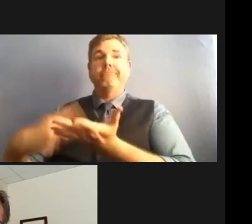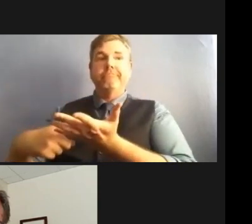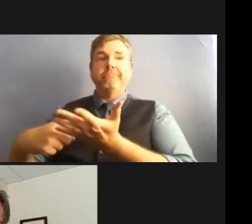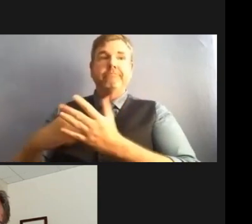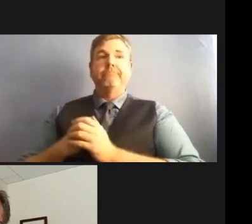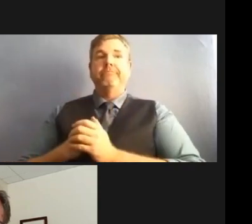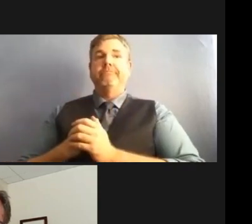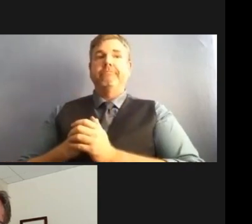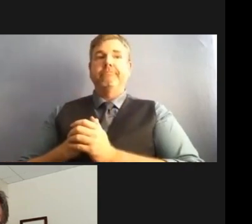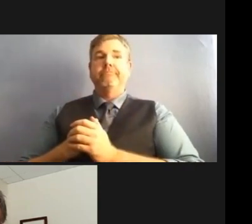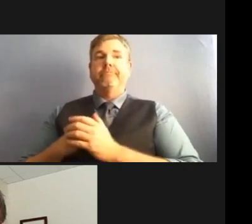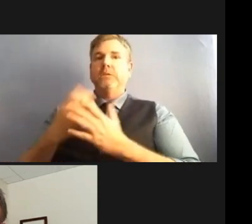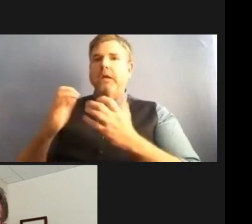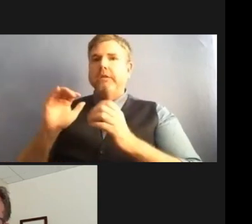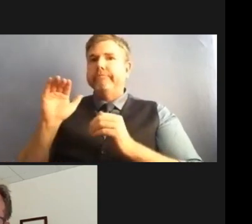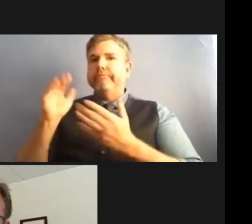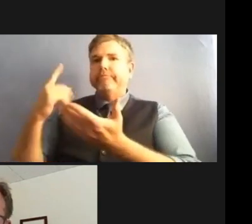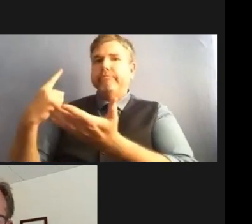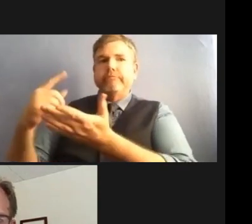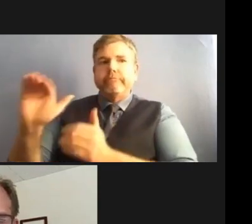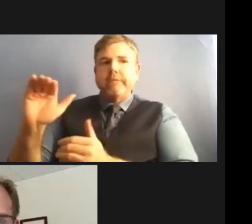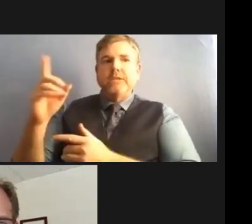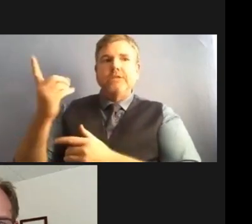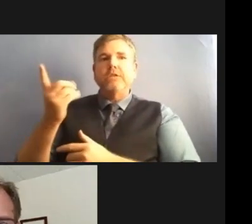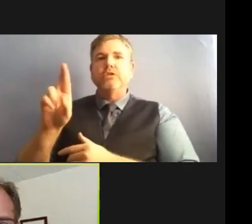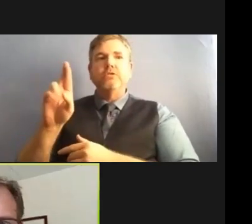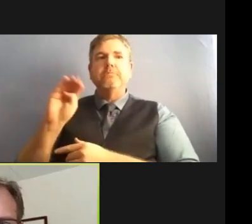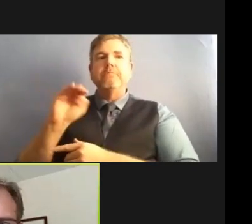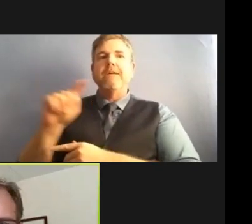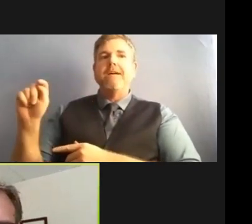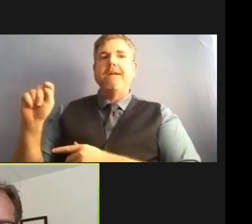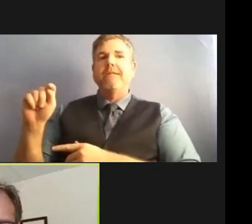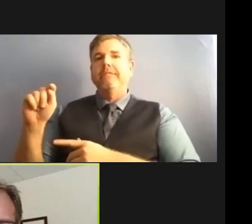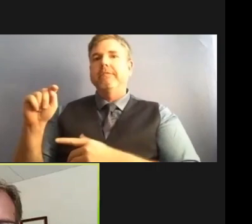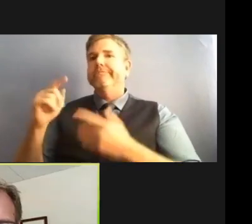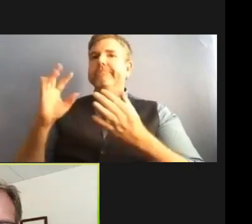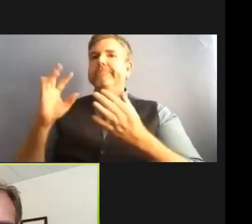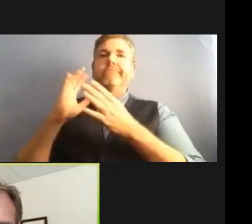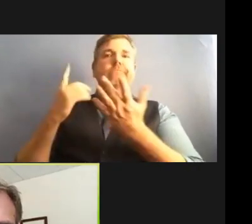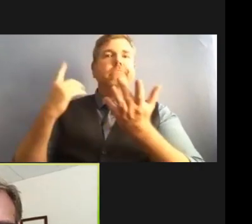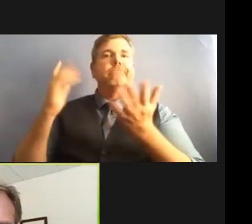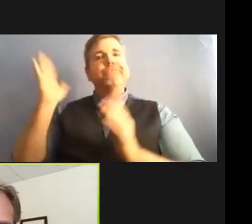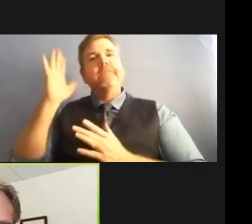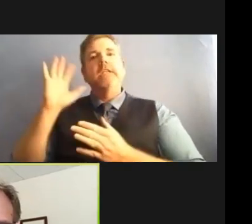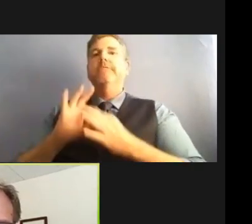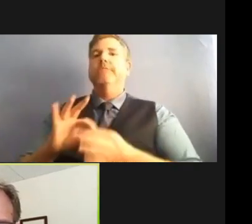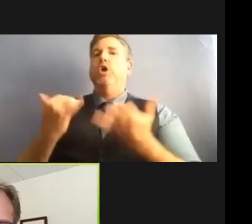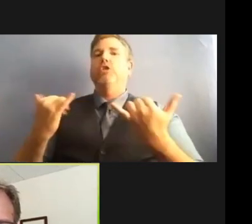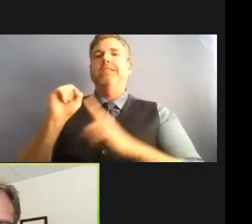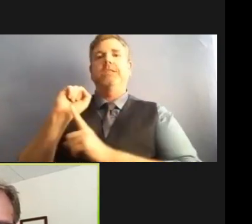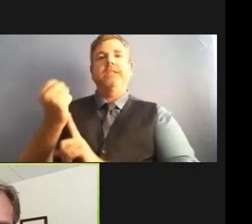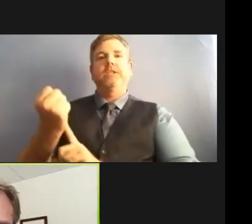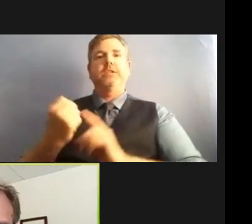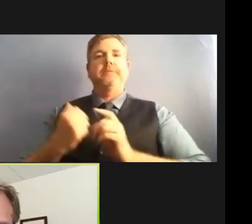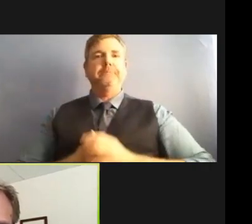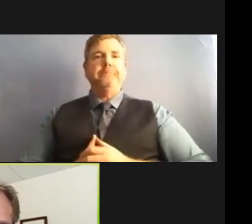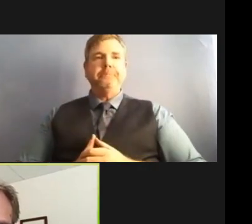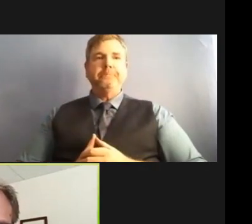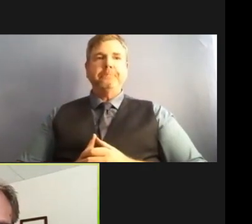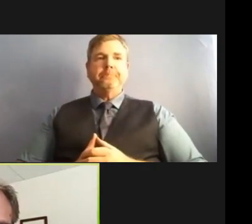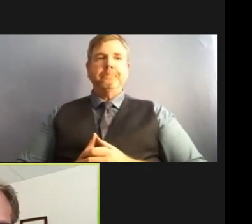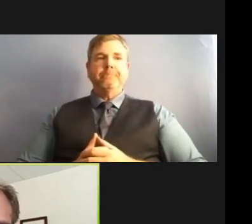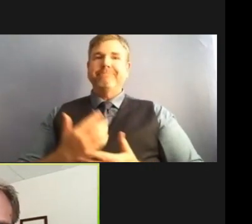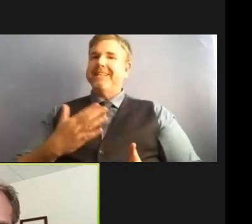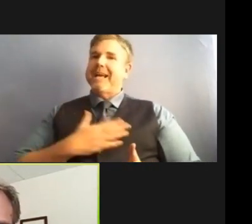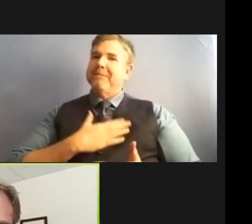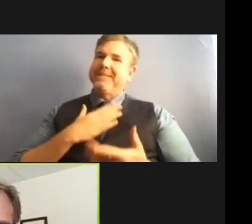on the situation here in Marin? Yeah, I'm happy to. Thank you, Lainey. Good afternoon, everyone. It's great to be